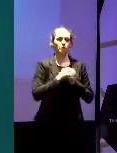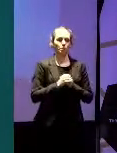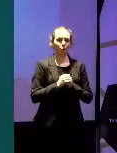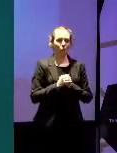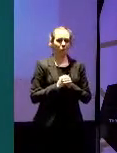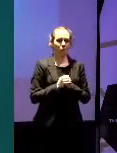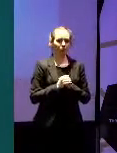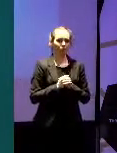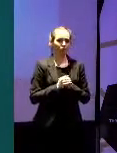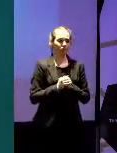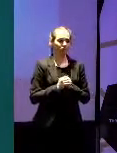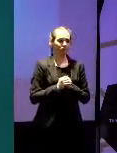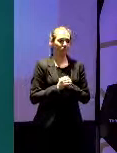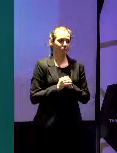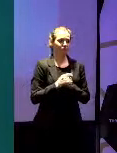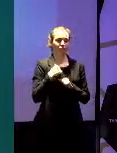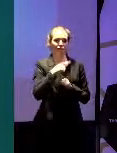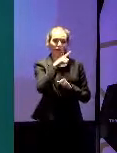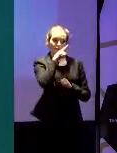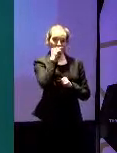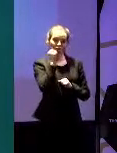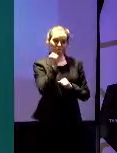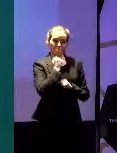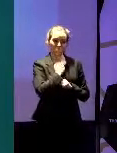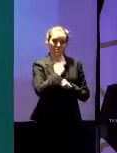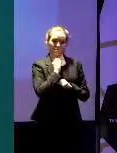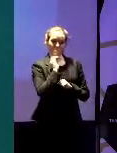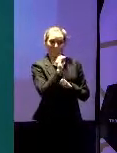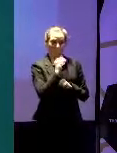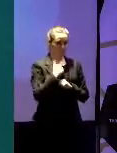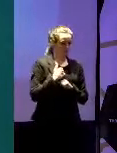one. It's not me, I assure you.